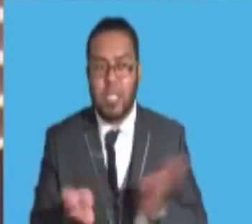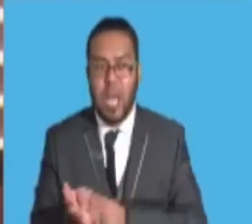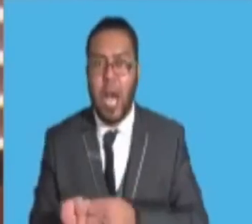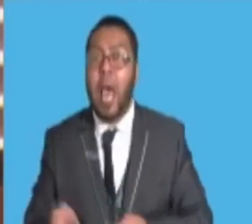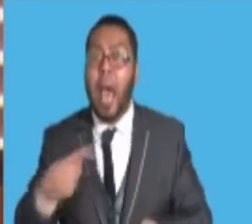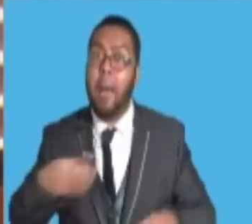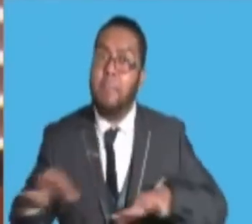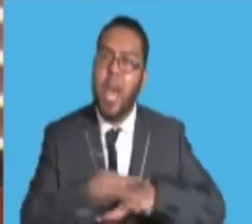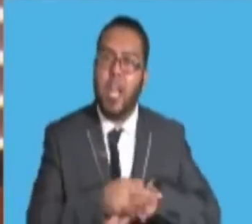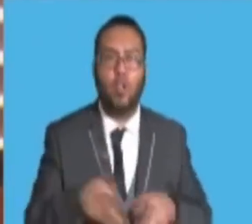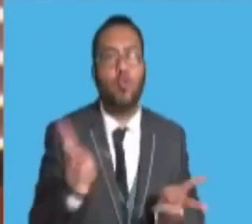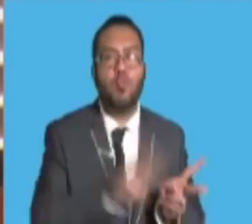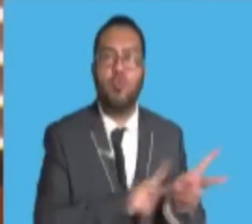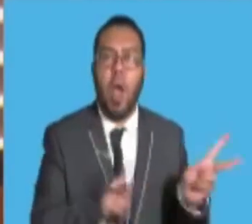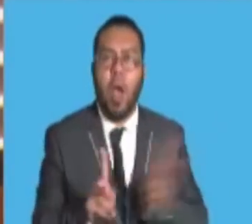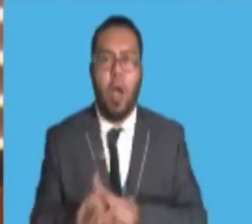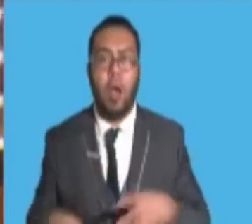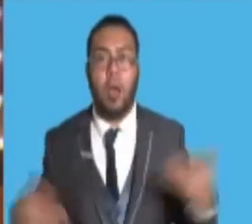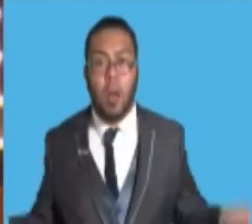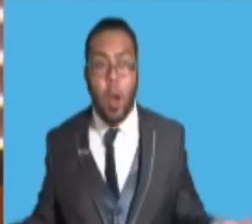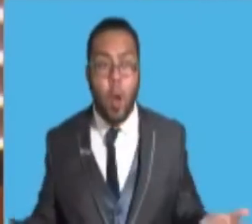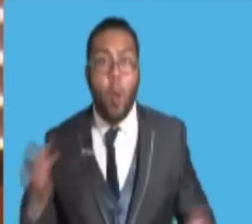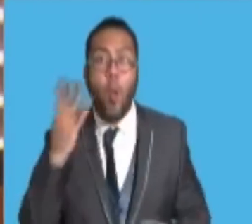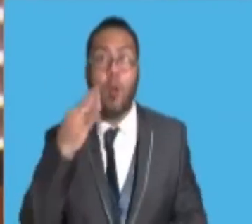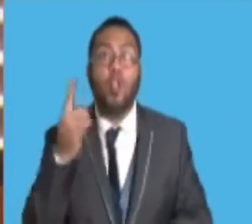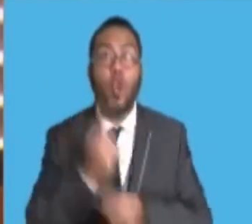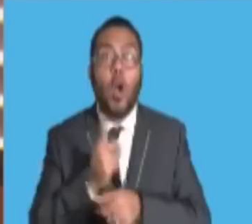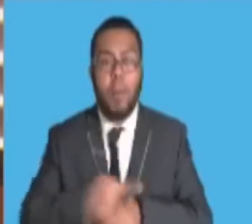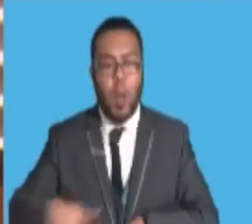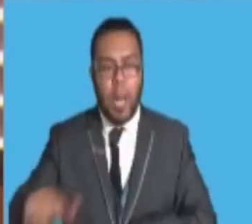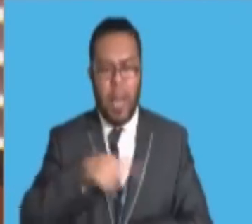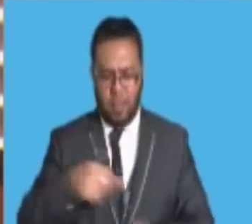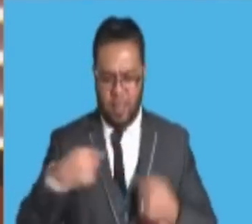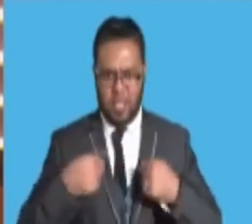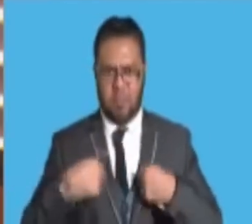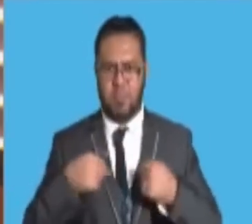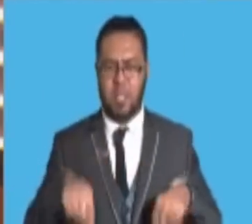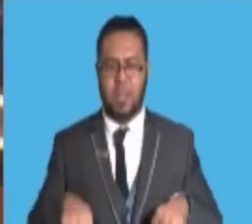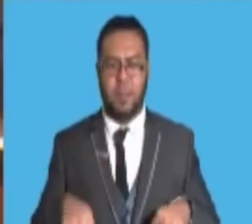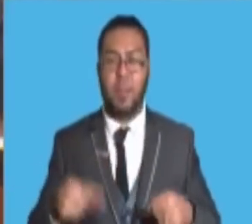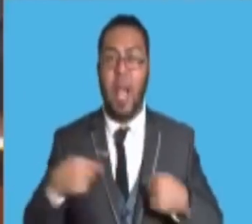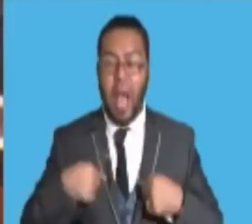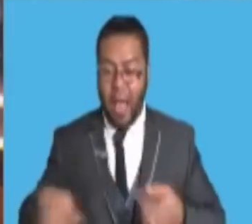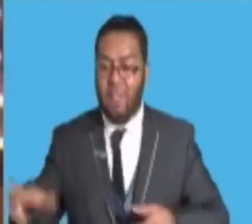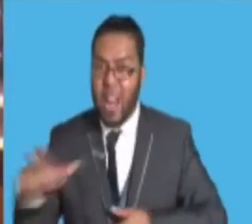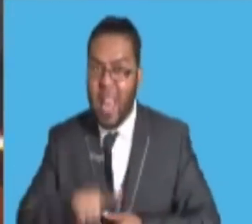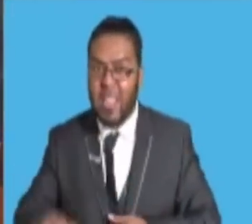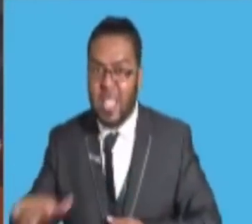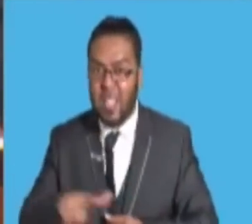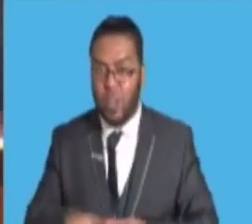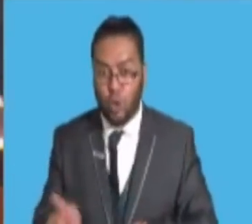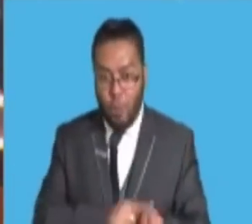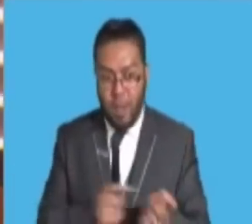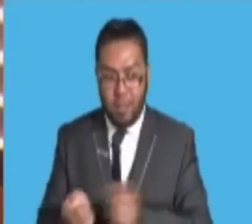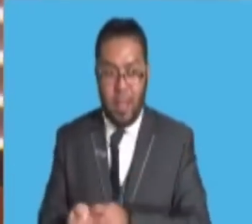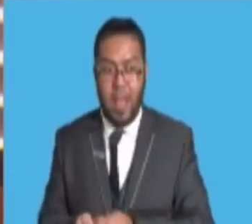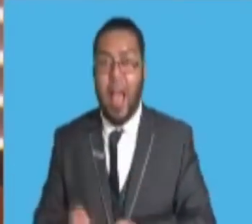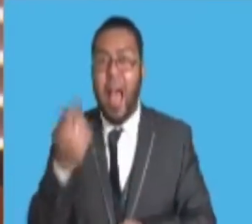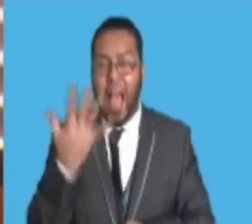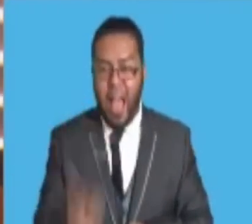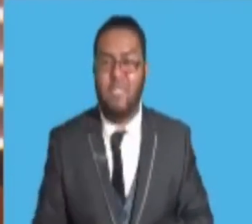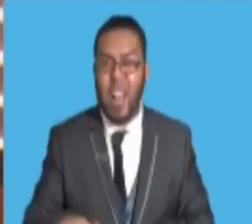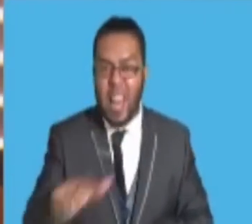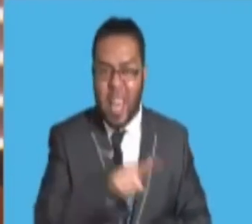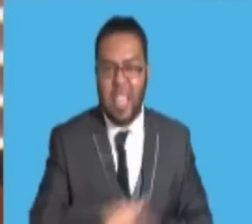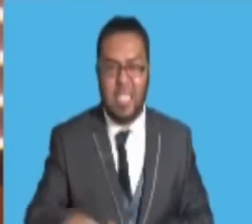Kumbuna. When we talk about land, this is me. I have land in Tobata, in Mwala. I have land in my mother's